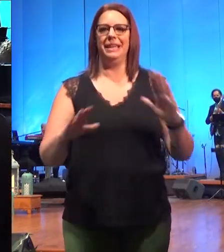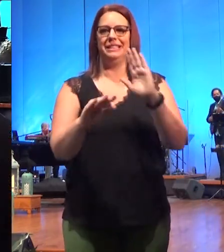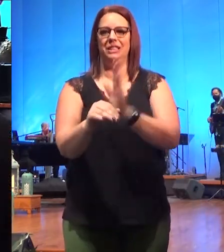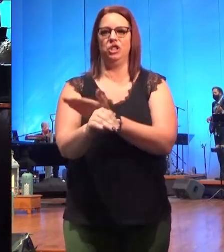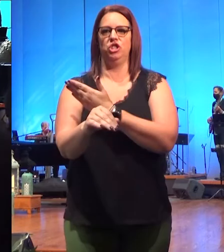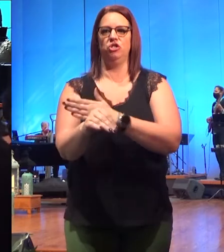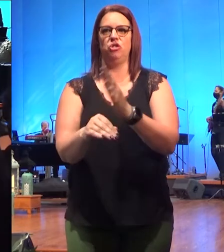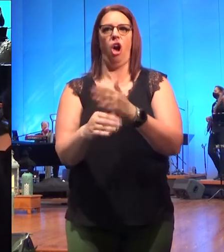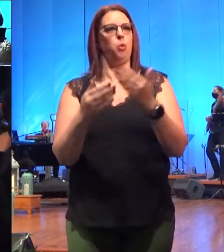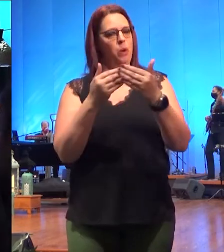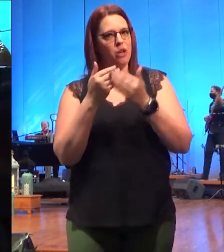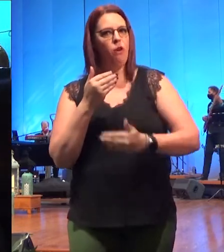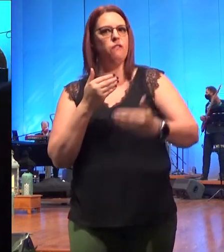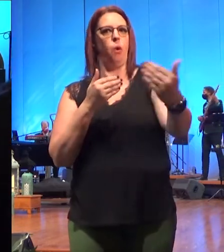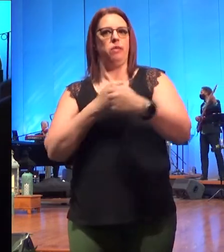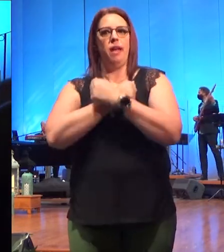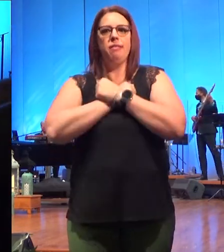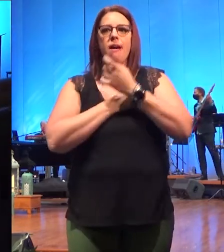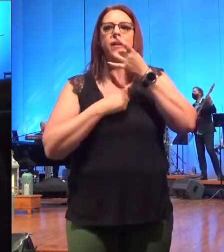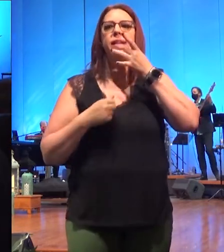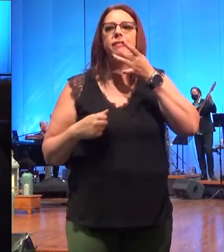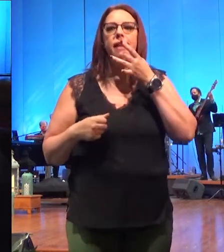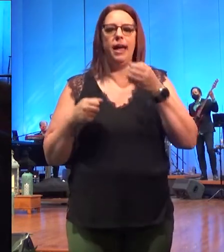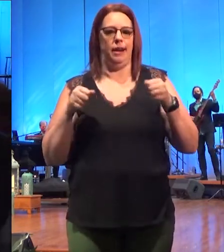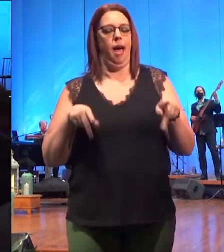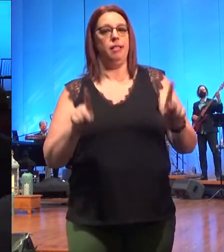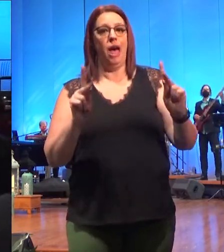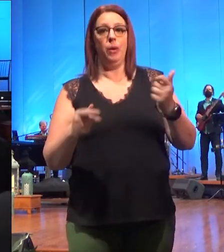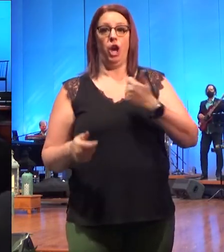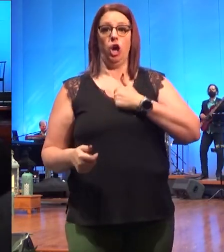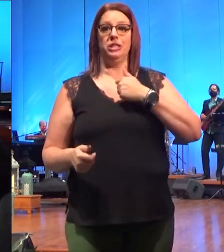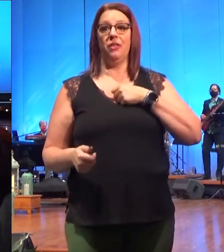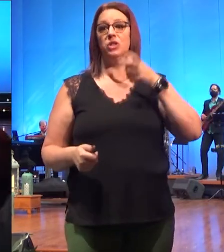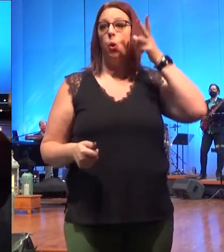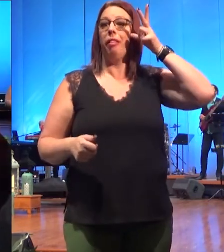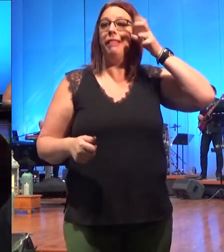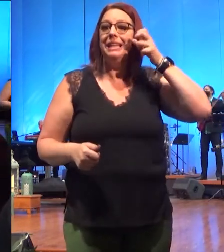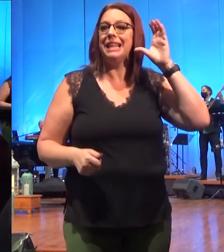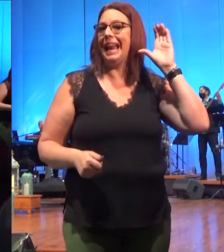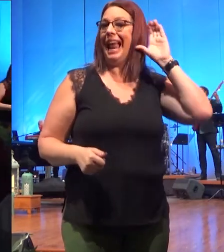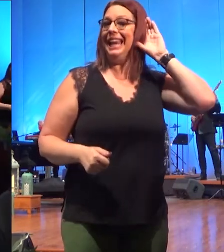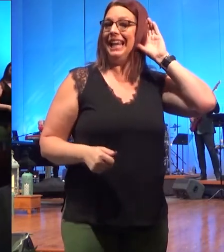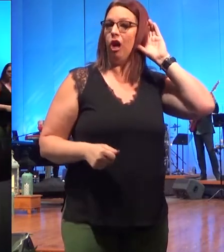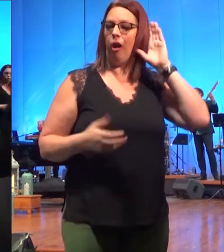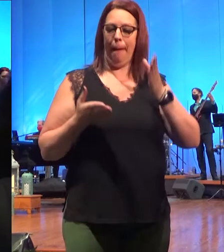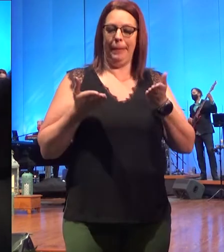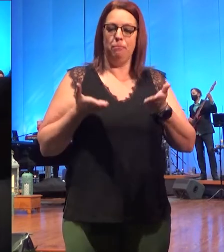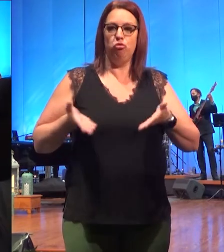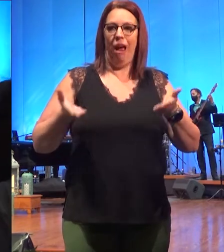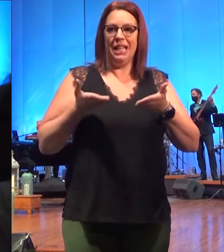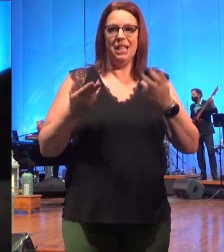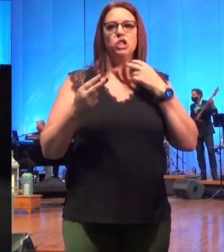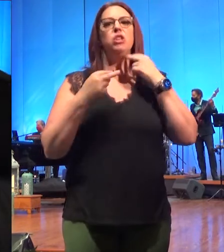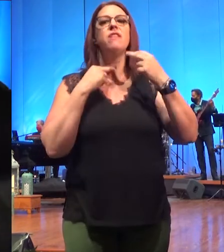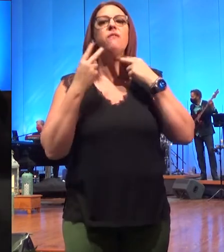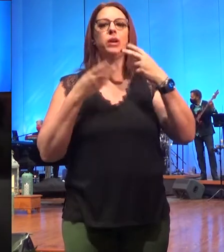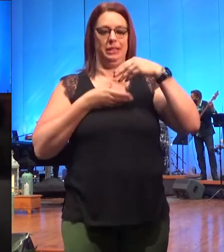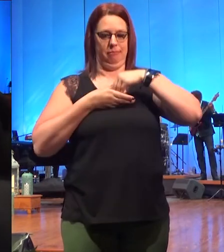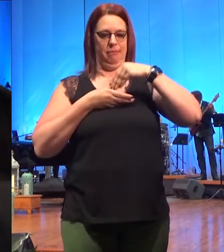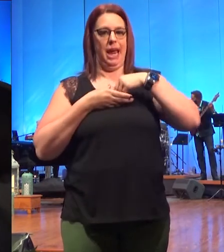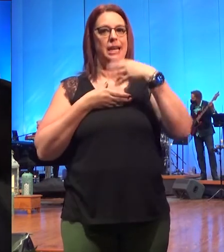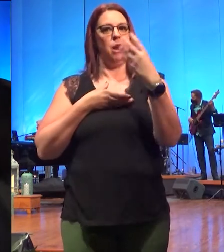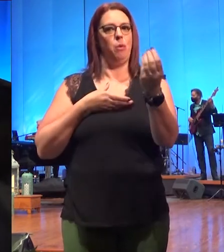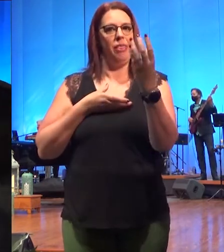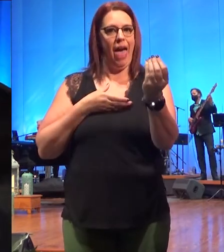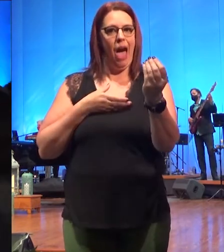forth in love and light, allowing ourselves to hear, listen, and be present to the voices within and without with